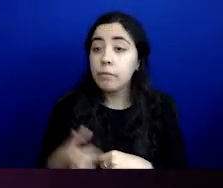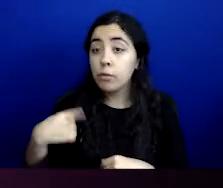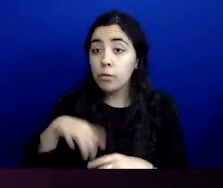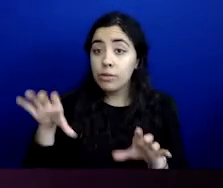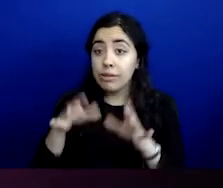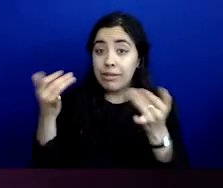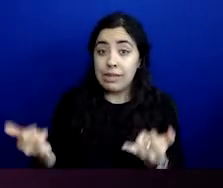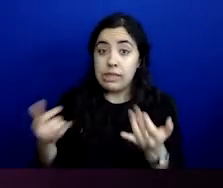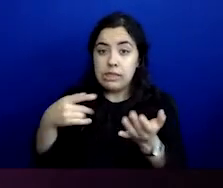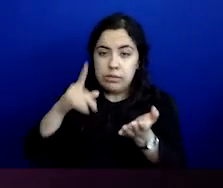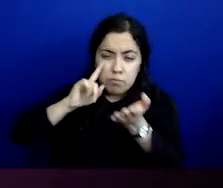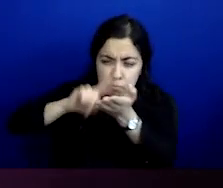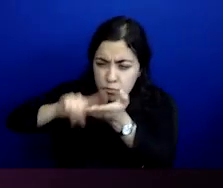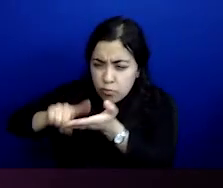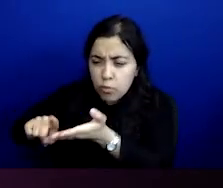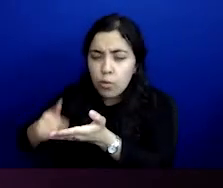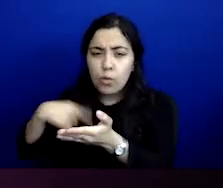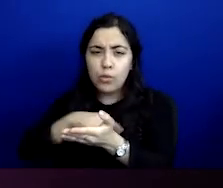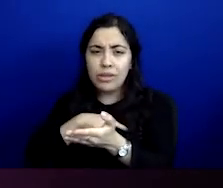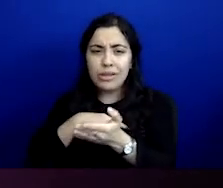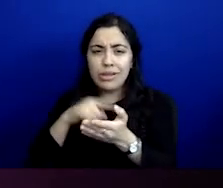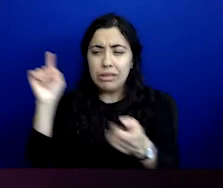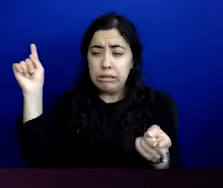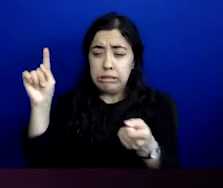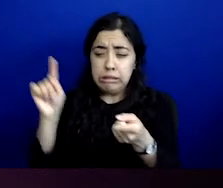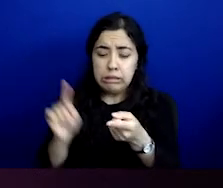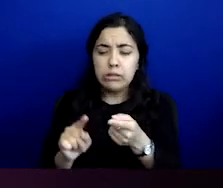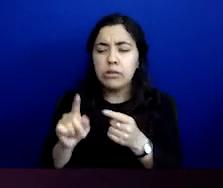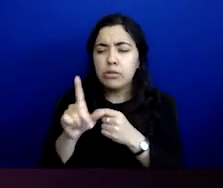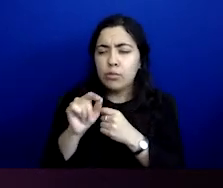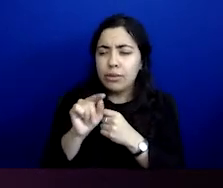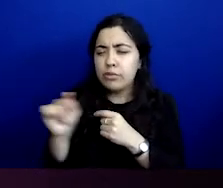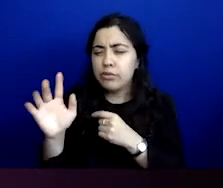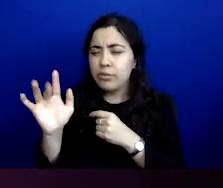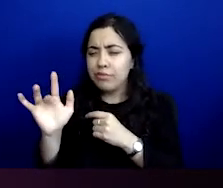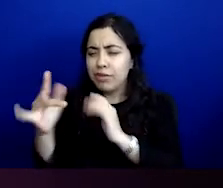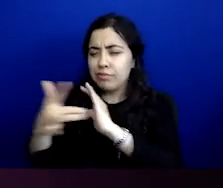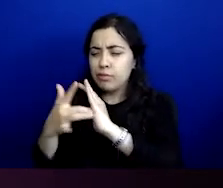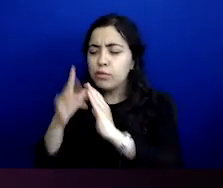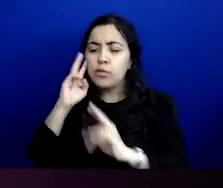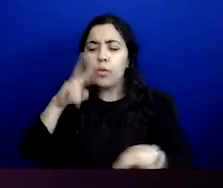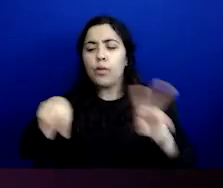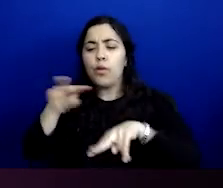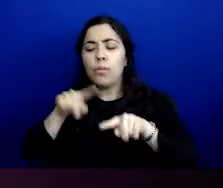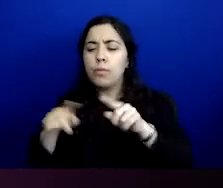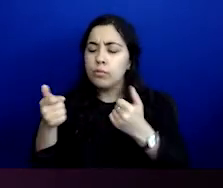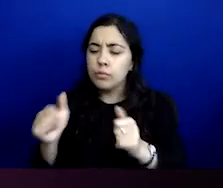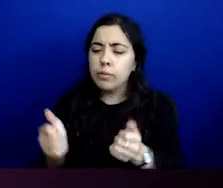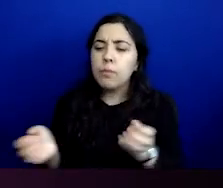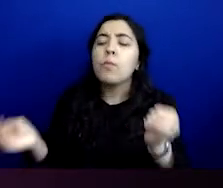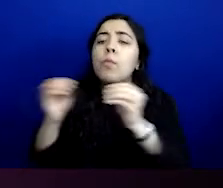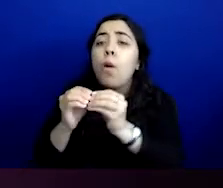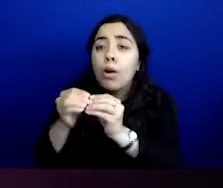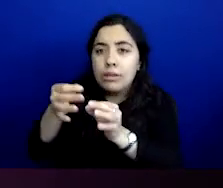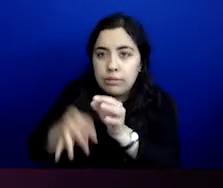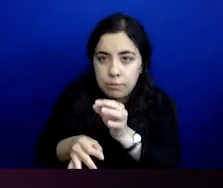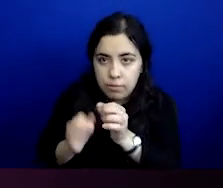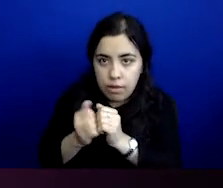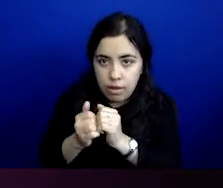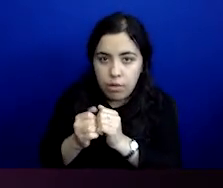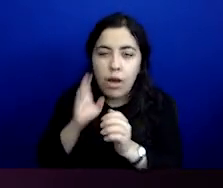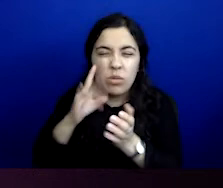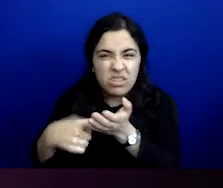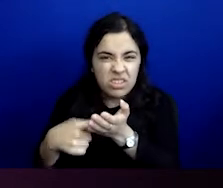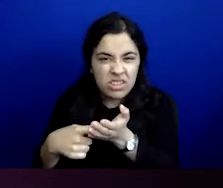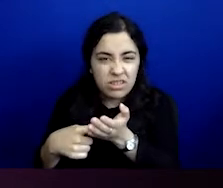we essentially dialed it down to 20 or 25 technologies that you could kind of just look at, but we tried to really make it even smaller than that, and I'm going to kind